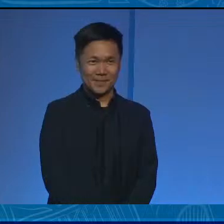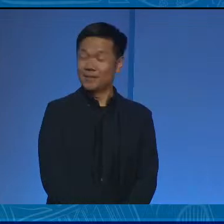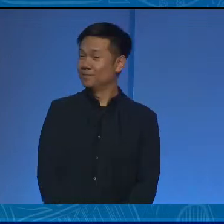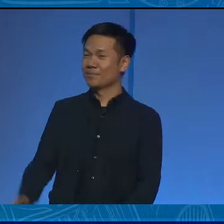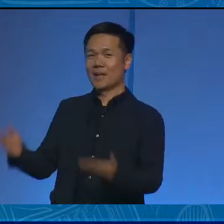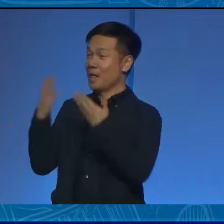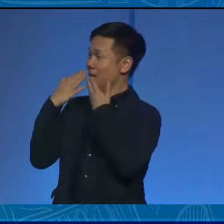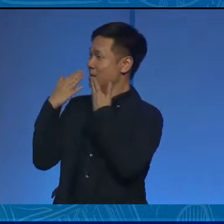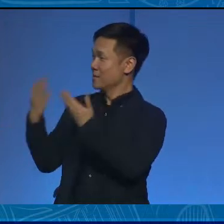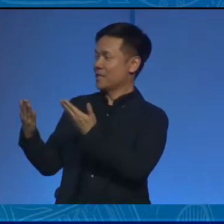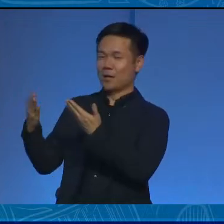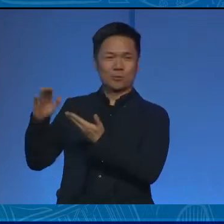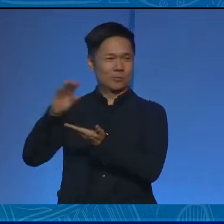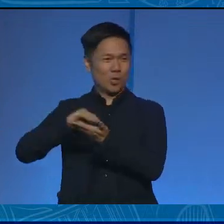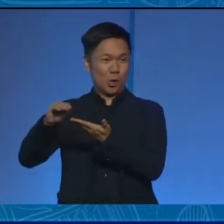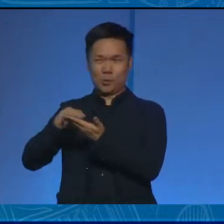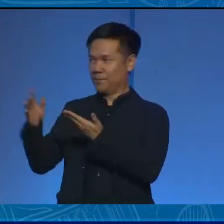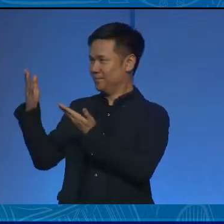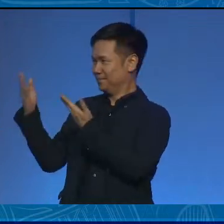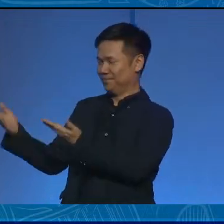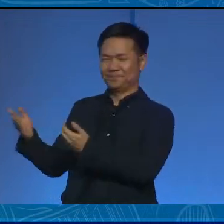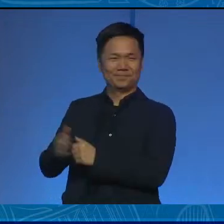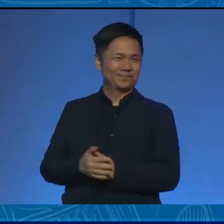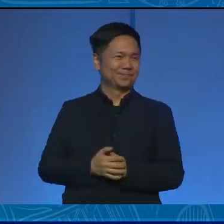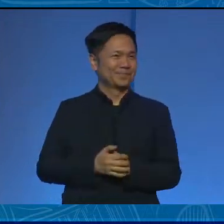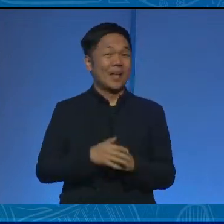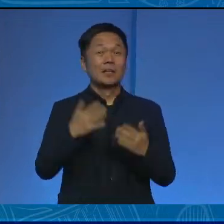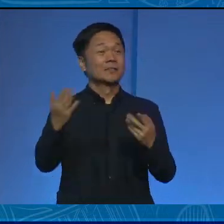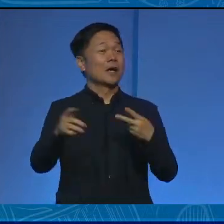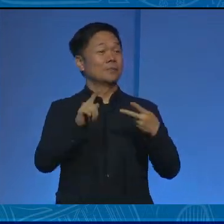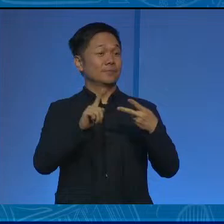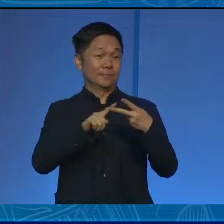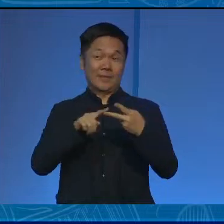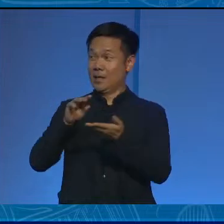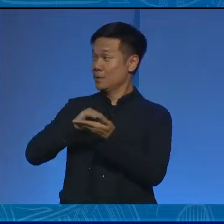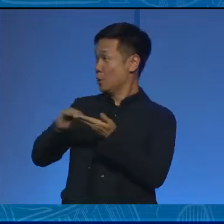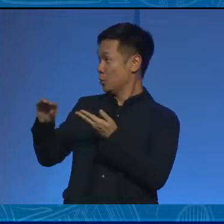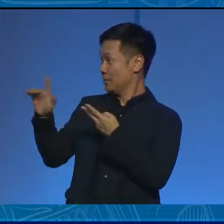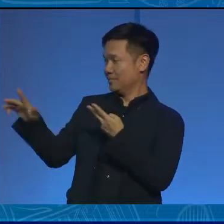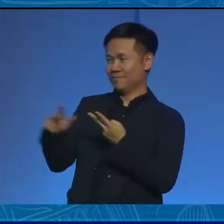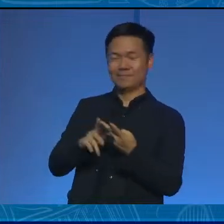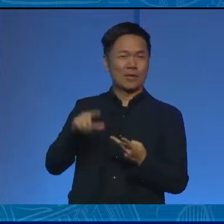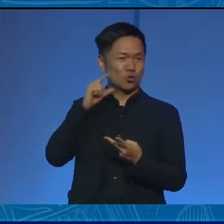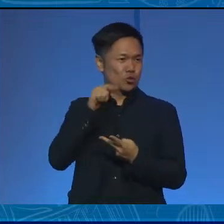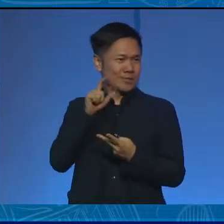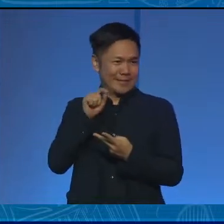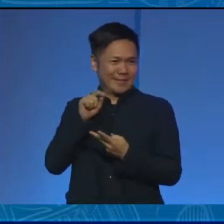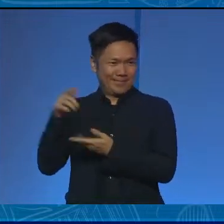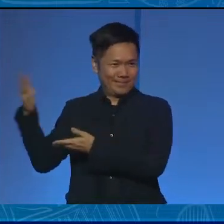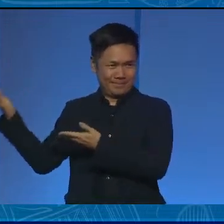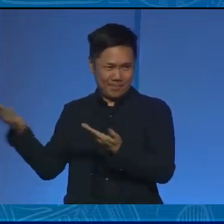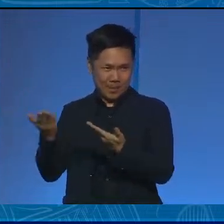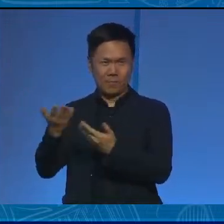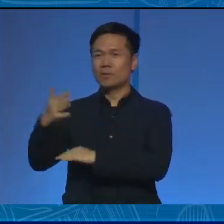Thank you, Secretary Loizaga. May I now call on Secretary Teodoro for his message.